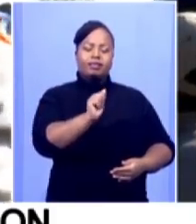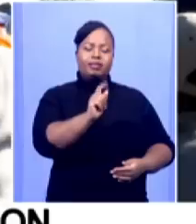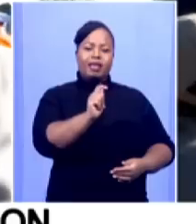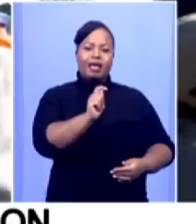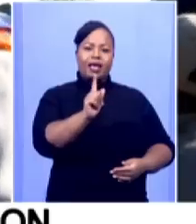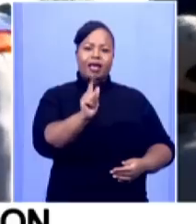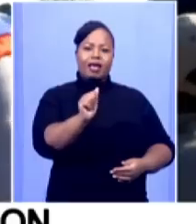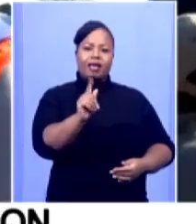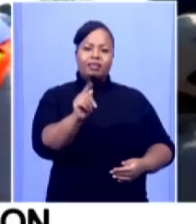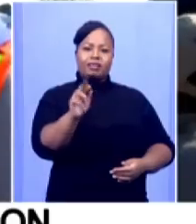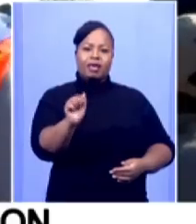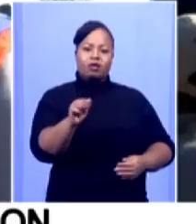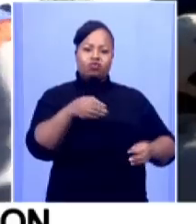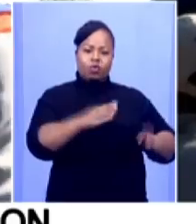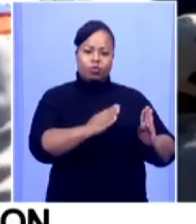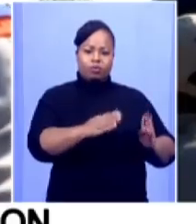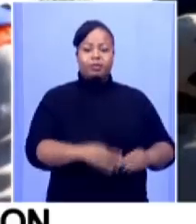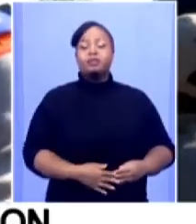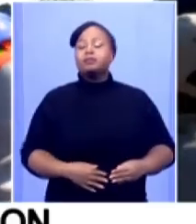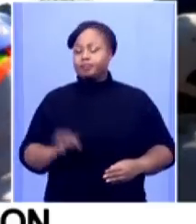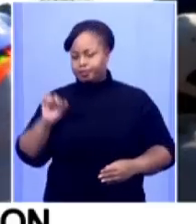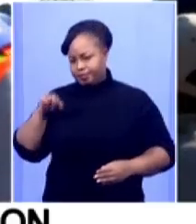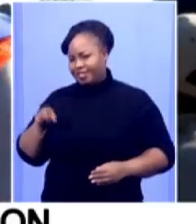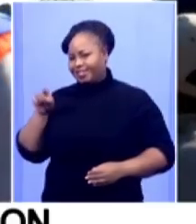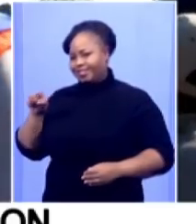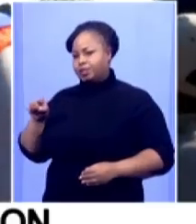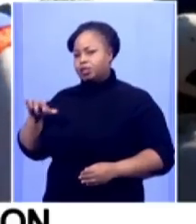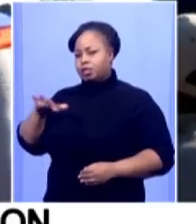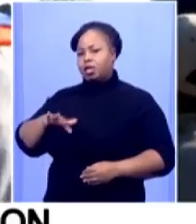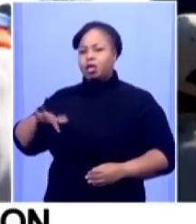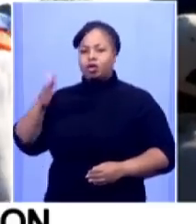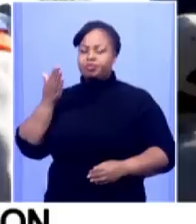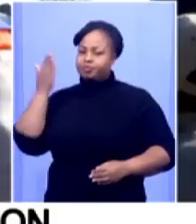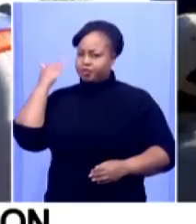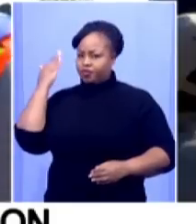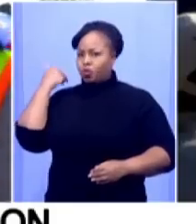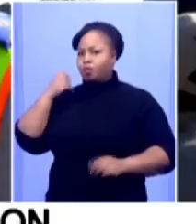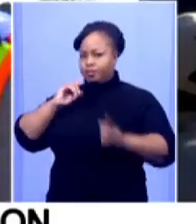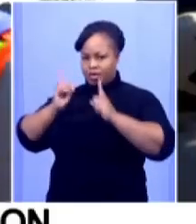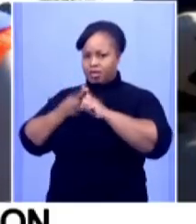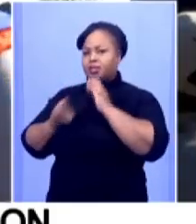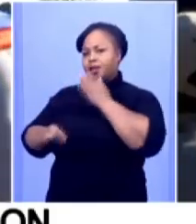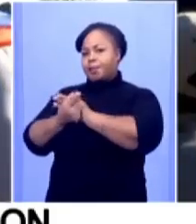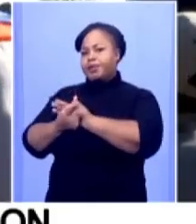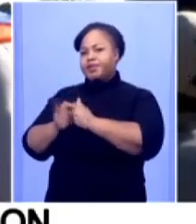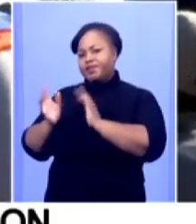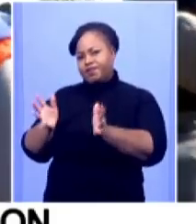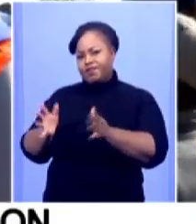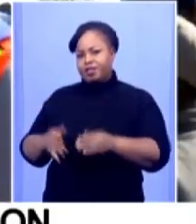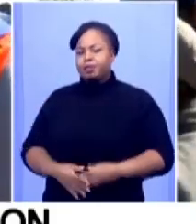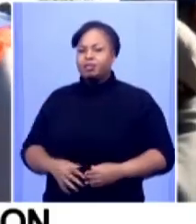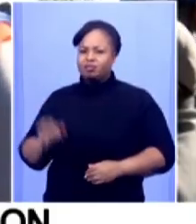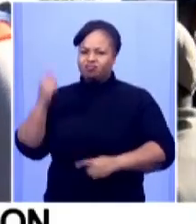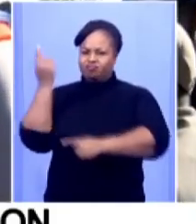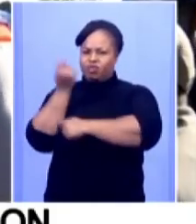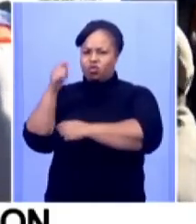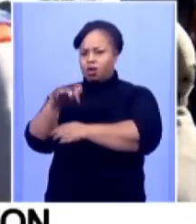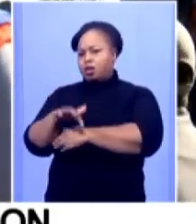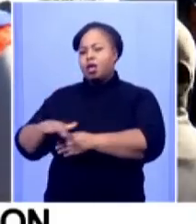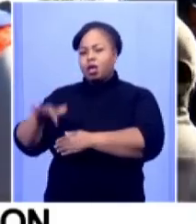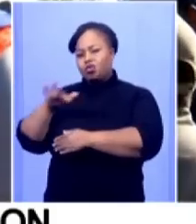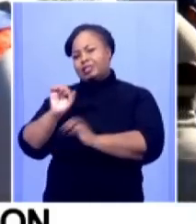of road in the past we had fatal accidents, and yes, it's a rural area. Visibility could